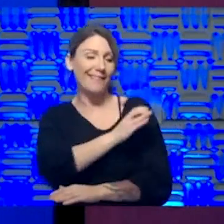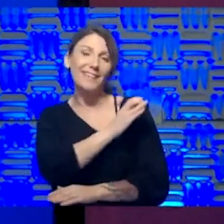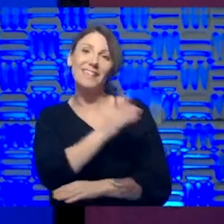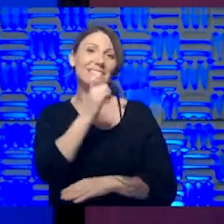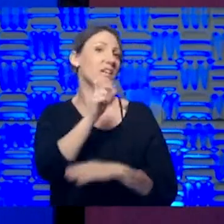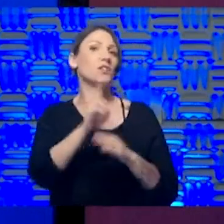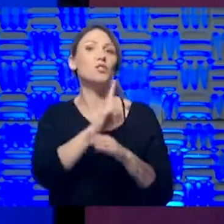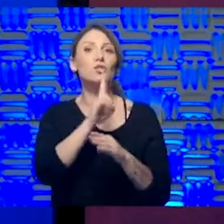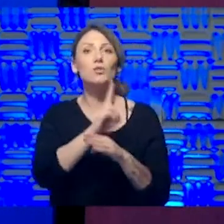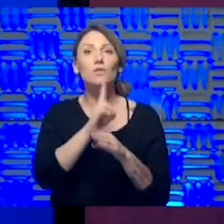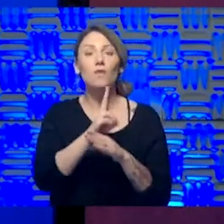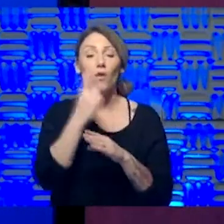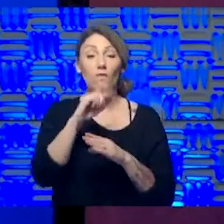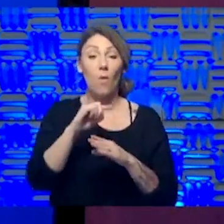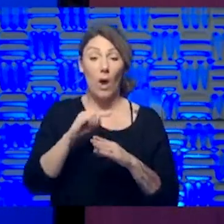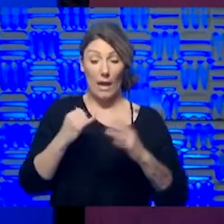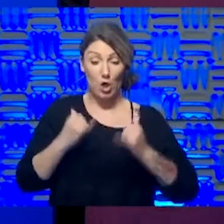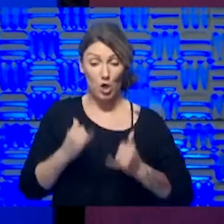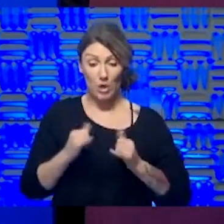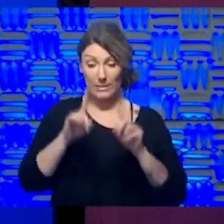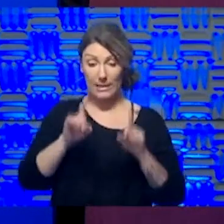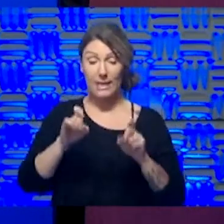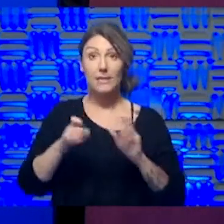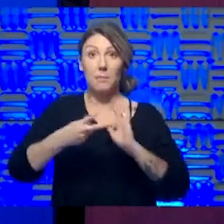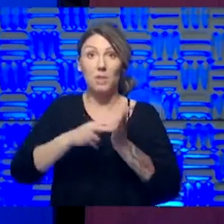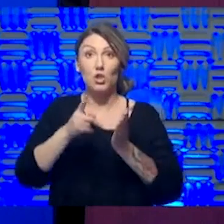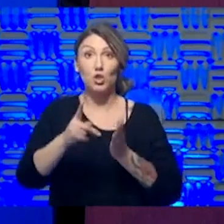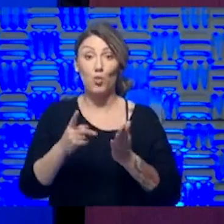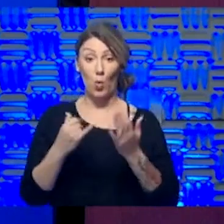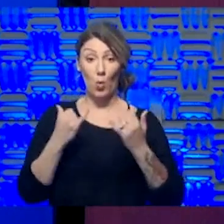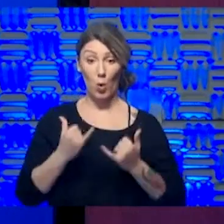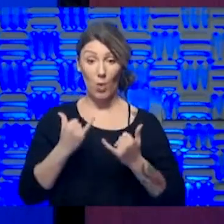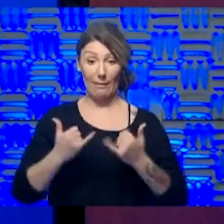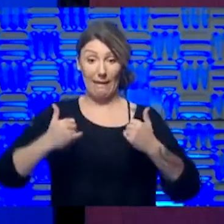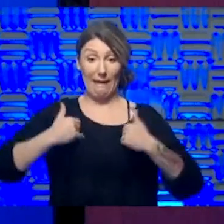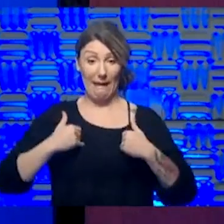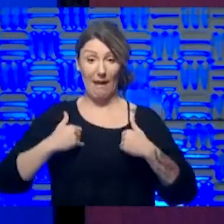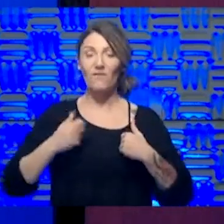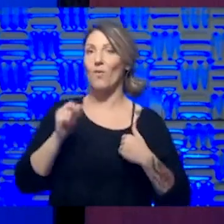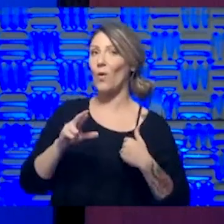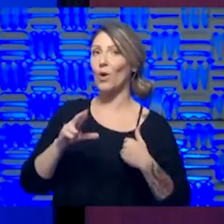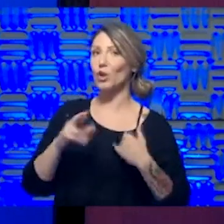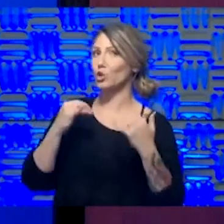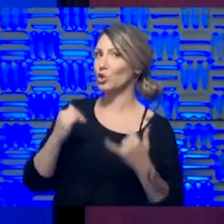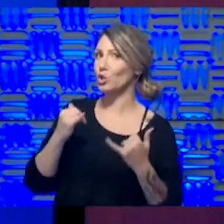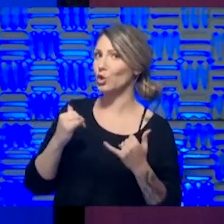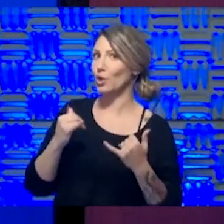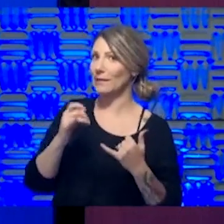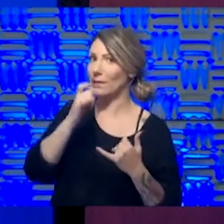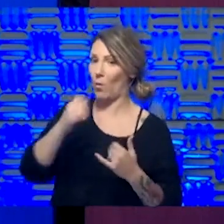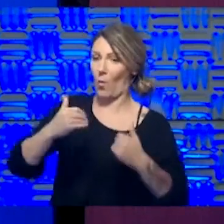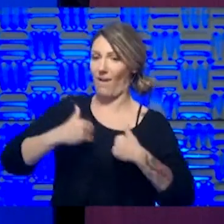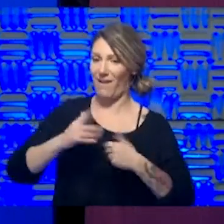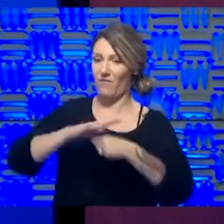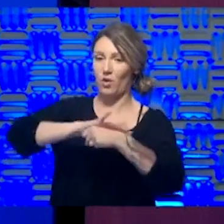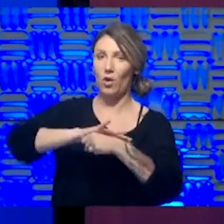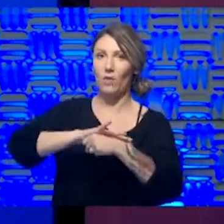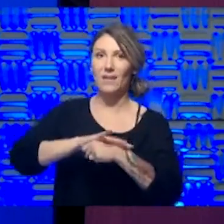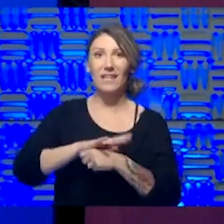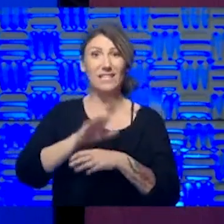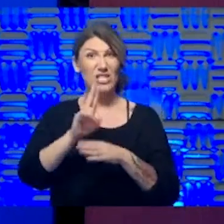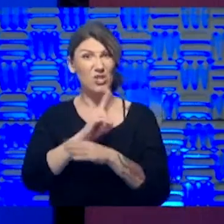as the test we have now, which is you are currently infected or currently you're not. So is it useful clinically to know that somebody has been